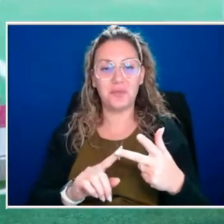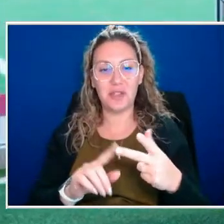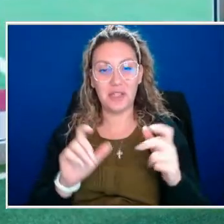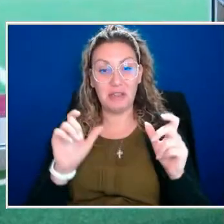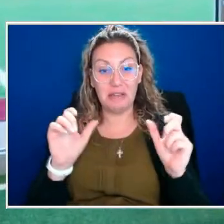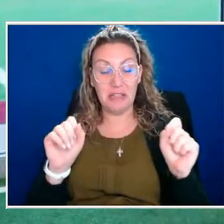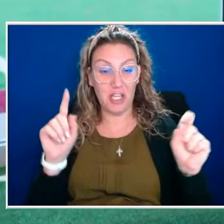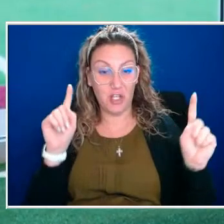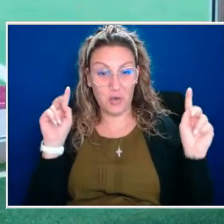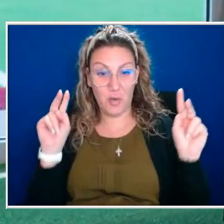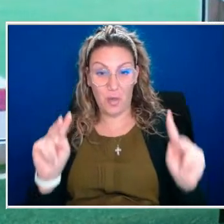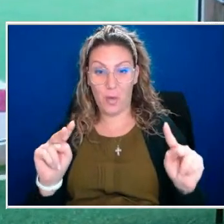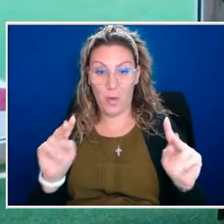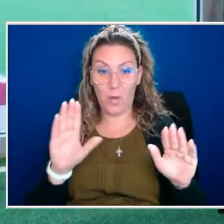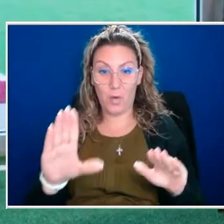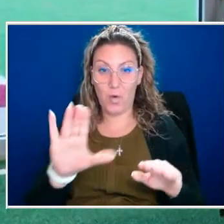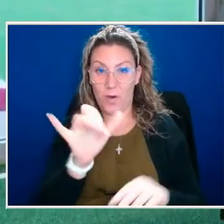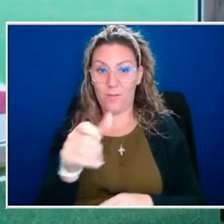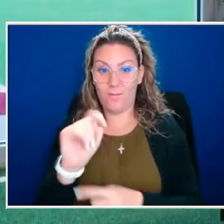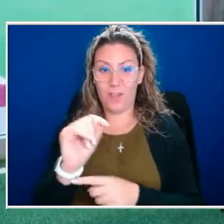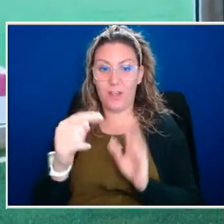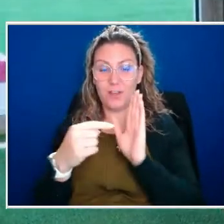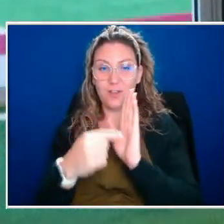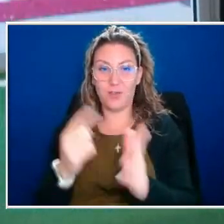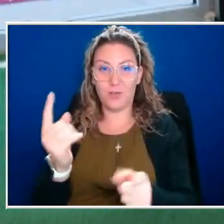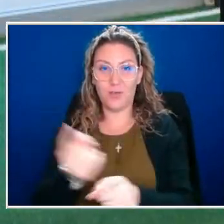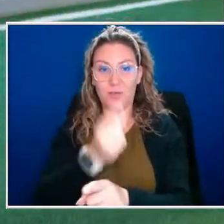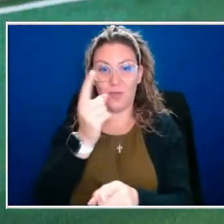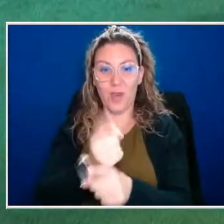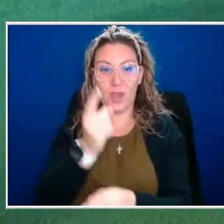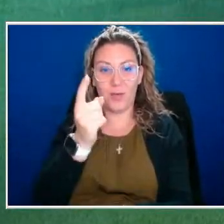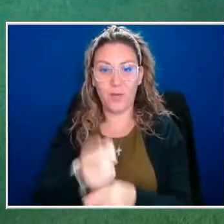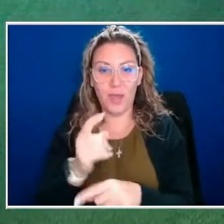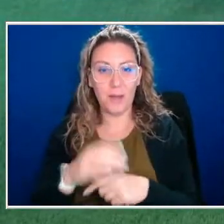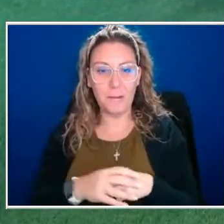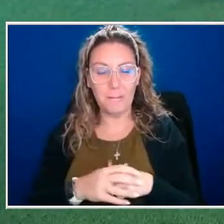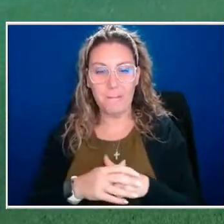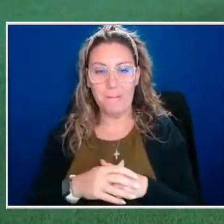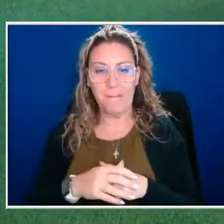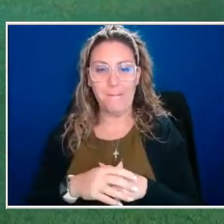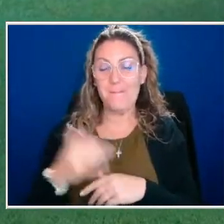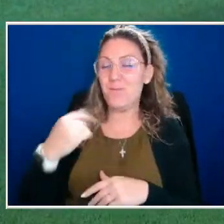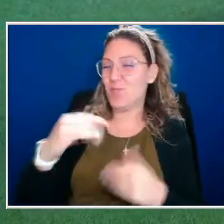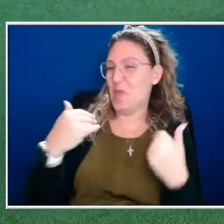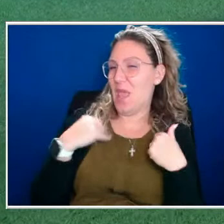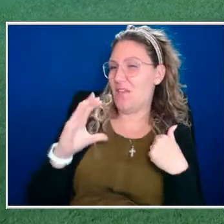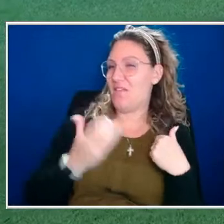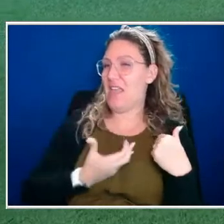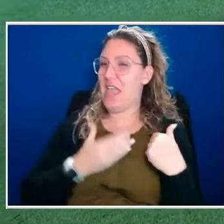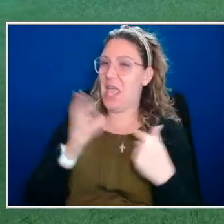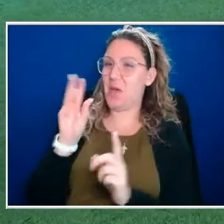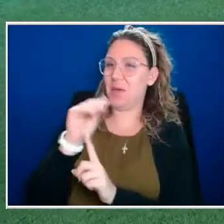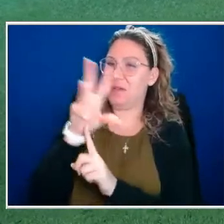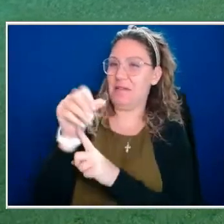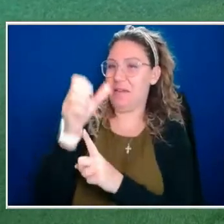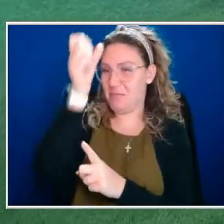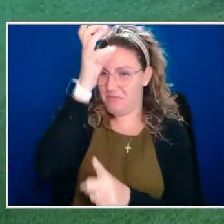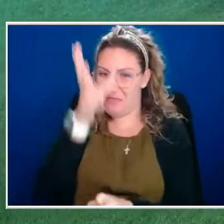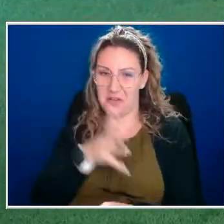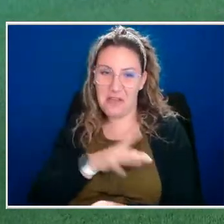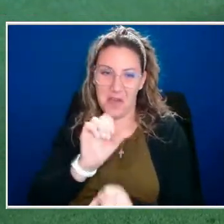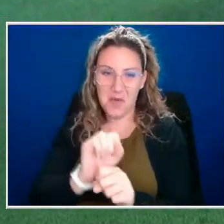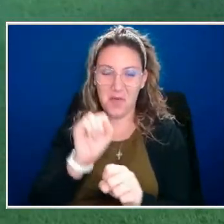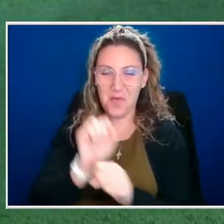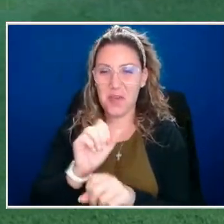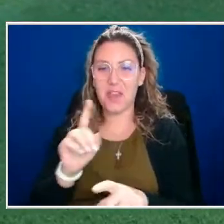can show people how to do it the right way? We have Cliff Irwin, who's our photojournalist. Yeah. We're working his muscles, making him get all these angles. Okay, the heel toe walks.